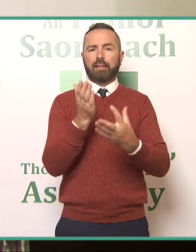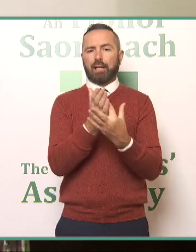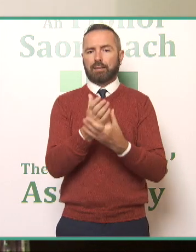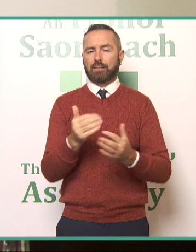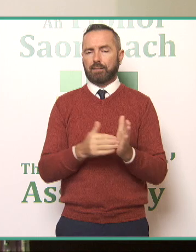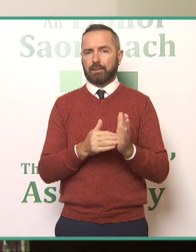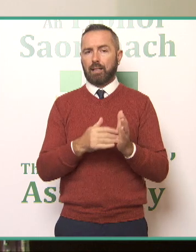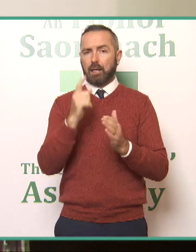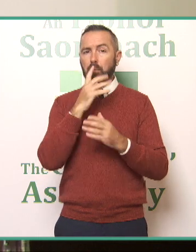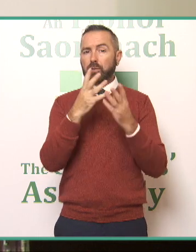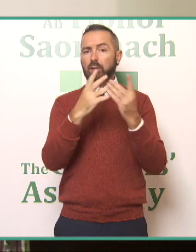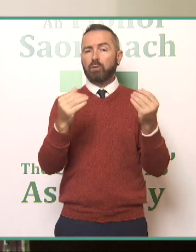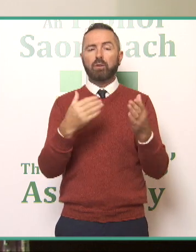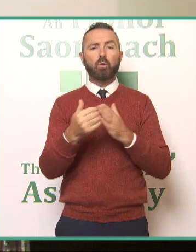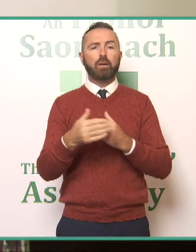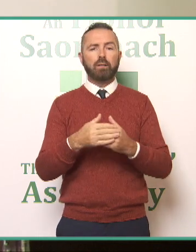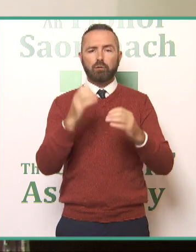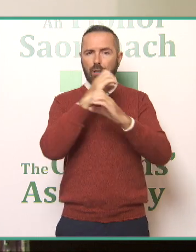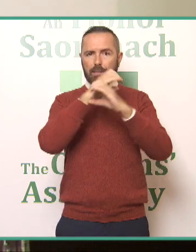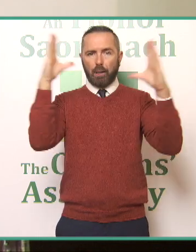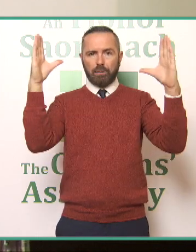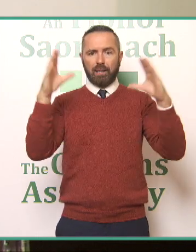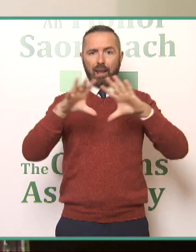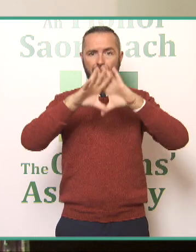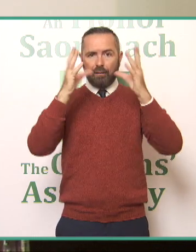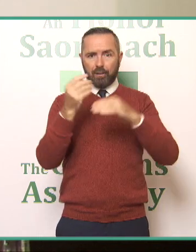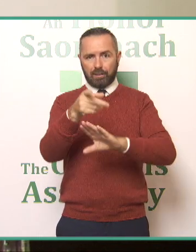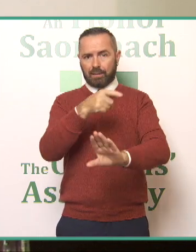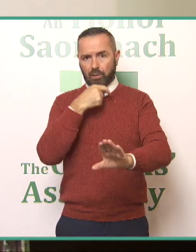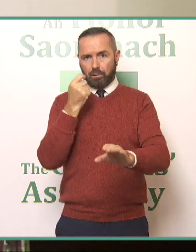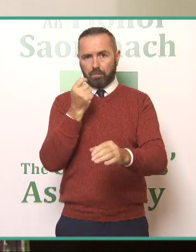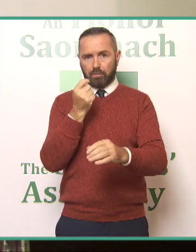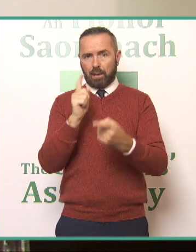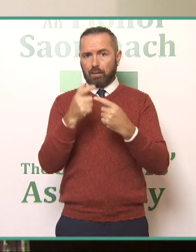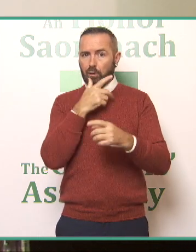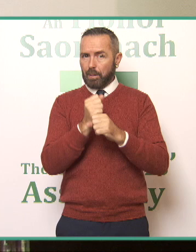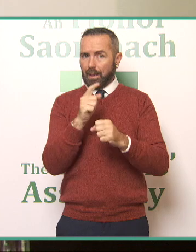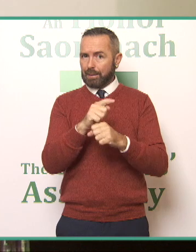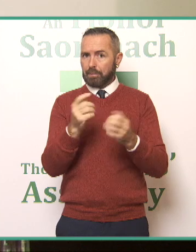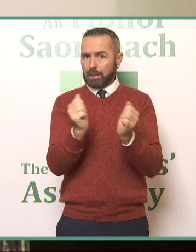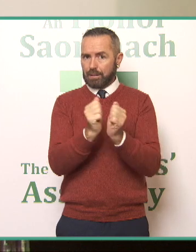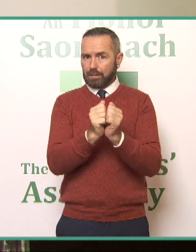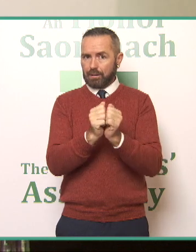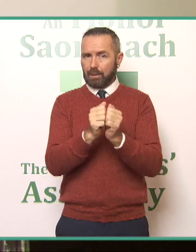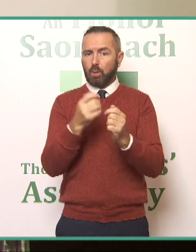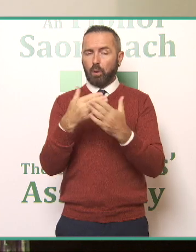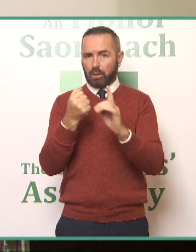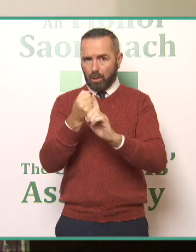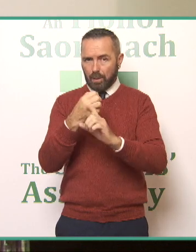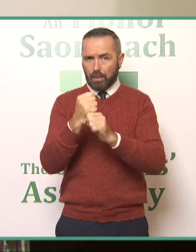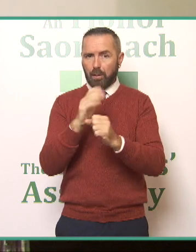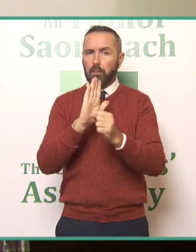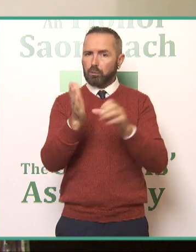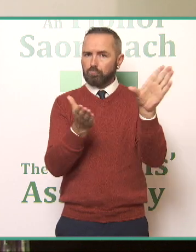is transparency. That everything that's said at them meetings, that is done at them meetings, that is lobbied to politicians, needs to be